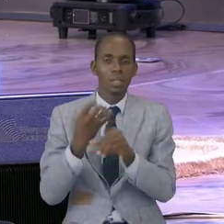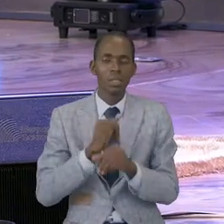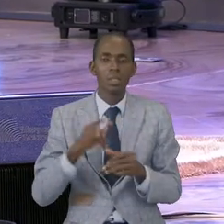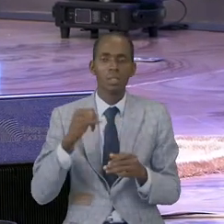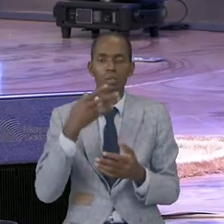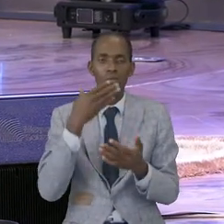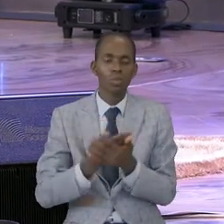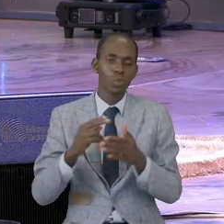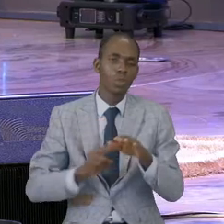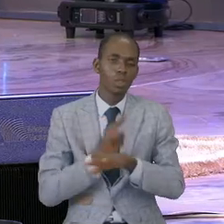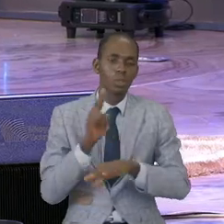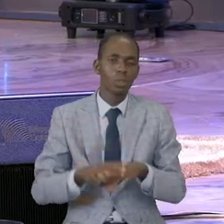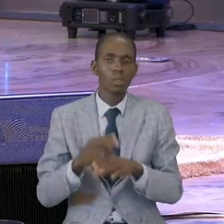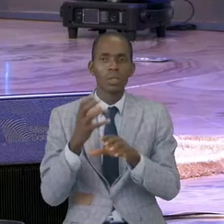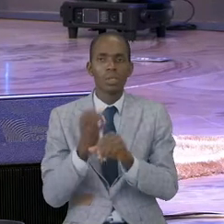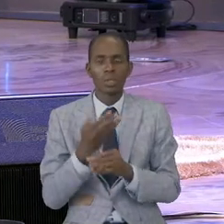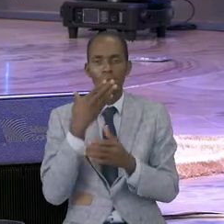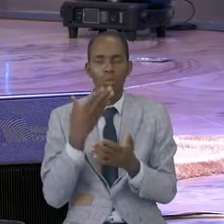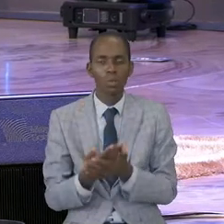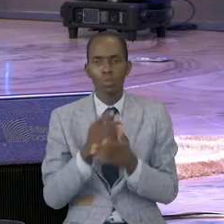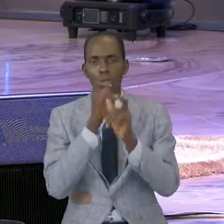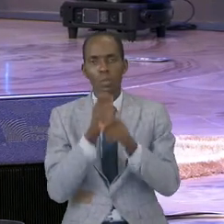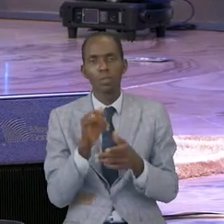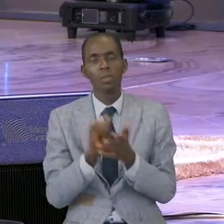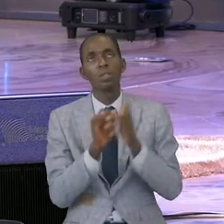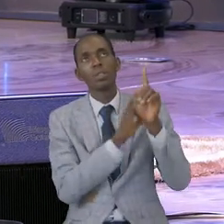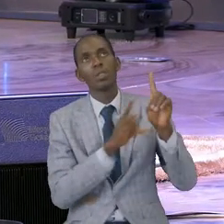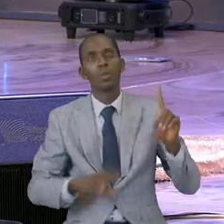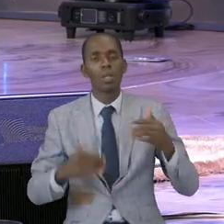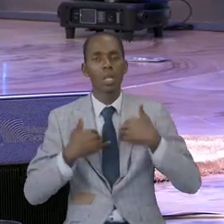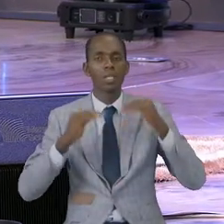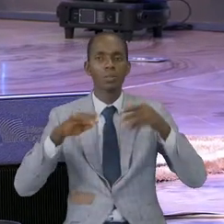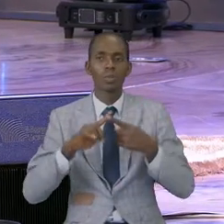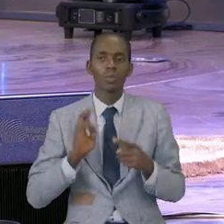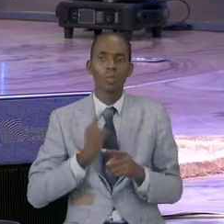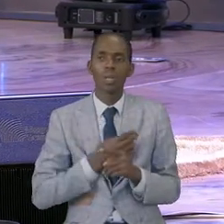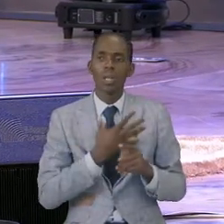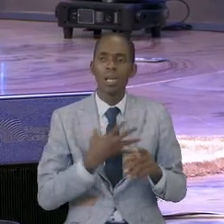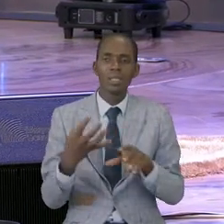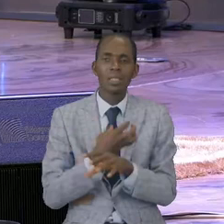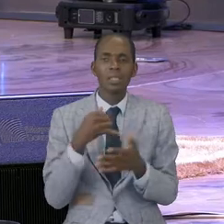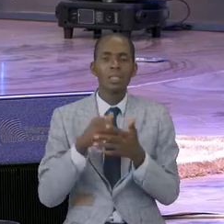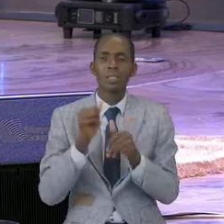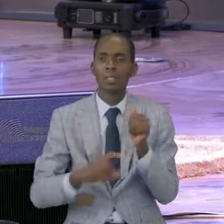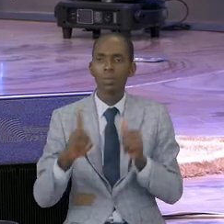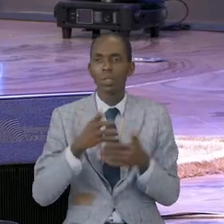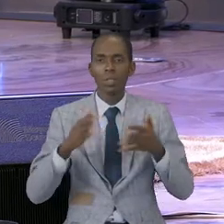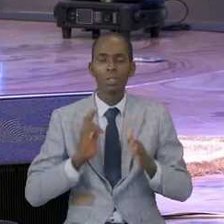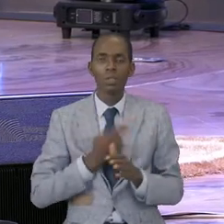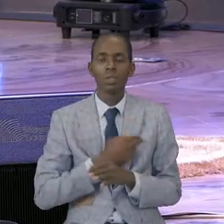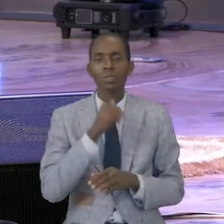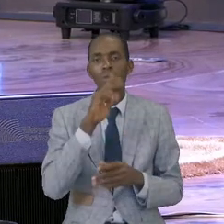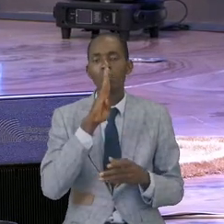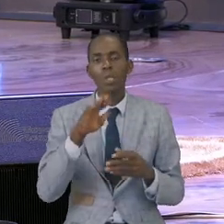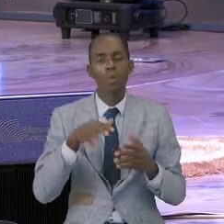and the good gifts the Lord has given us, and we're taking that everywhere. Let us not be weary